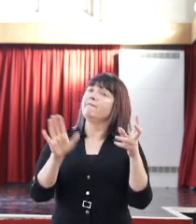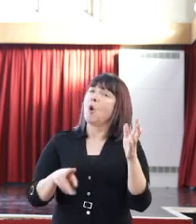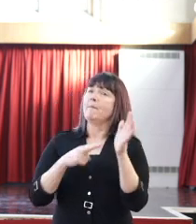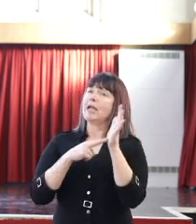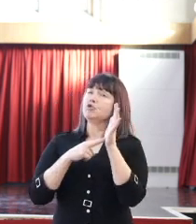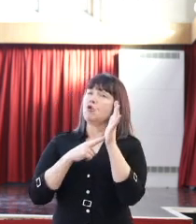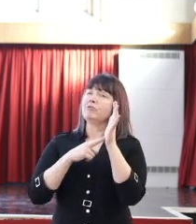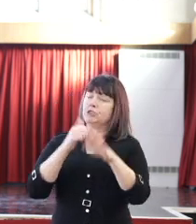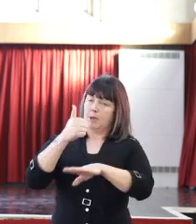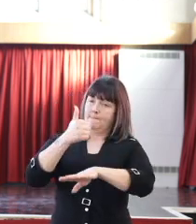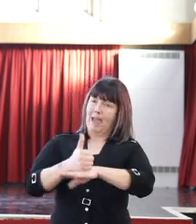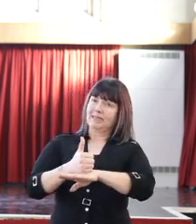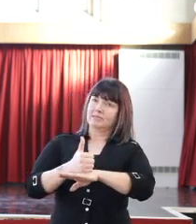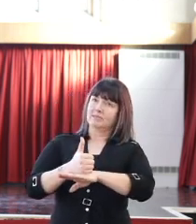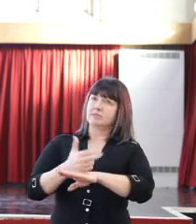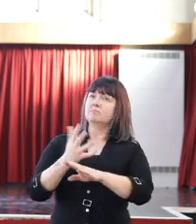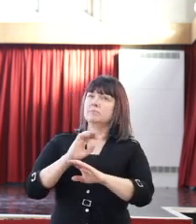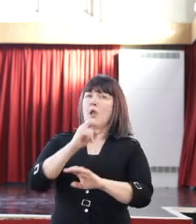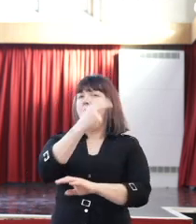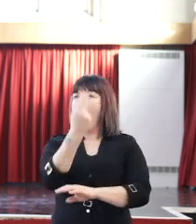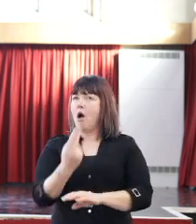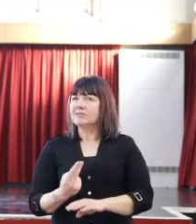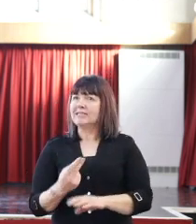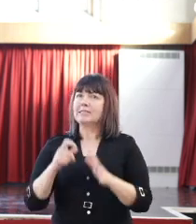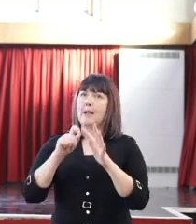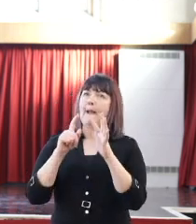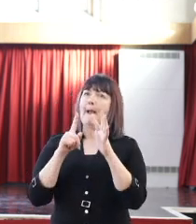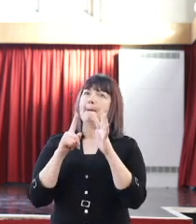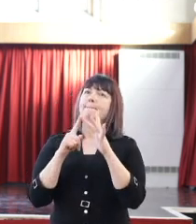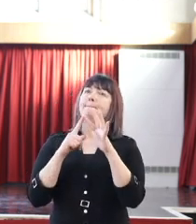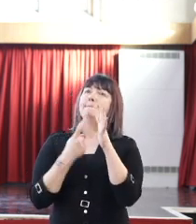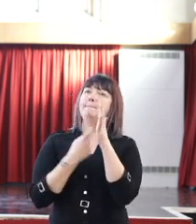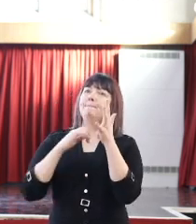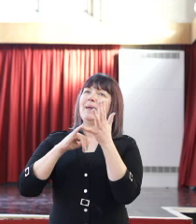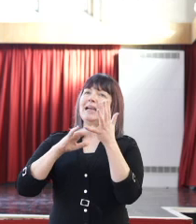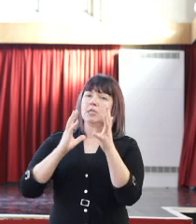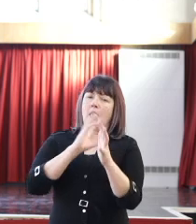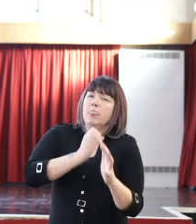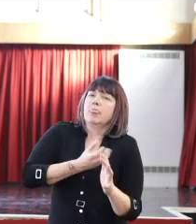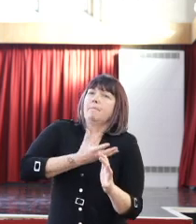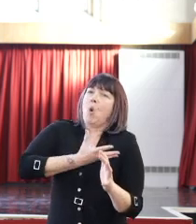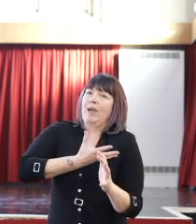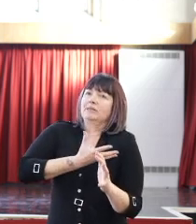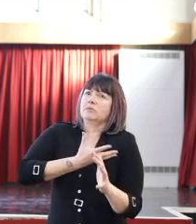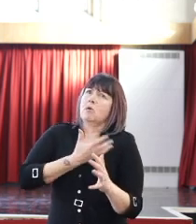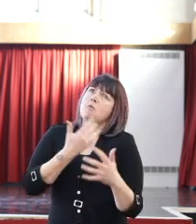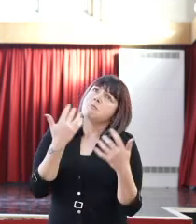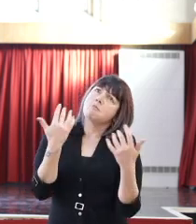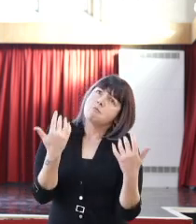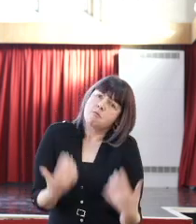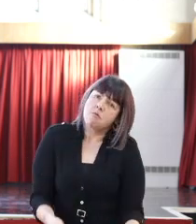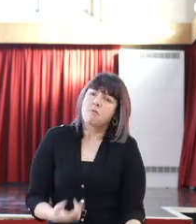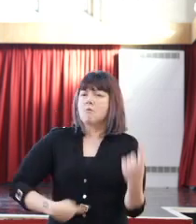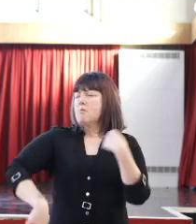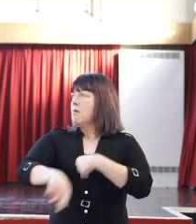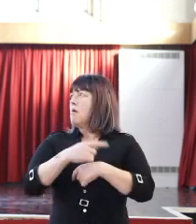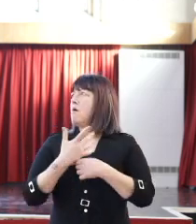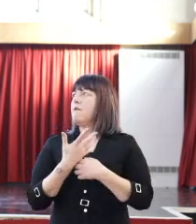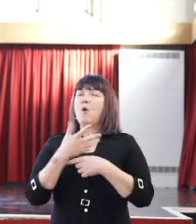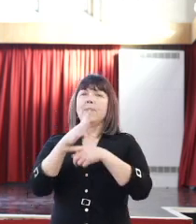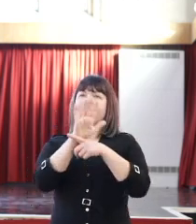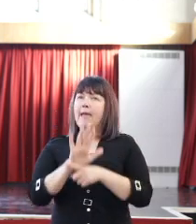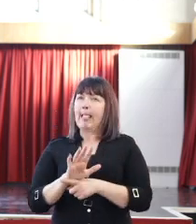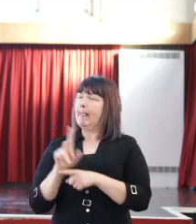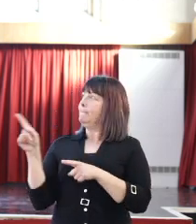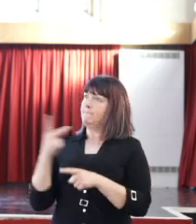Piers the poet, and it's amazing the poetry that he writes. And actually during the film We Are One, he wrote 3